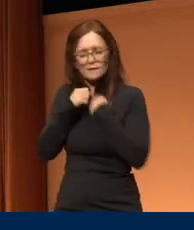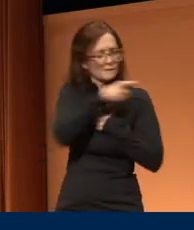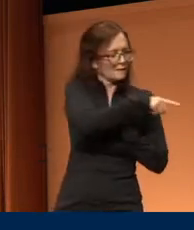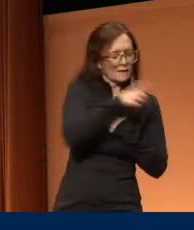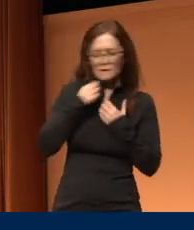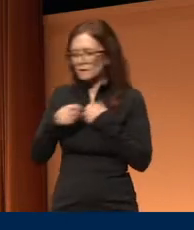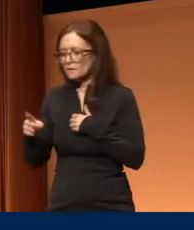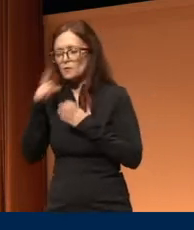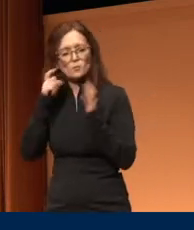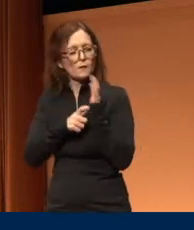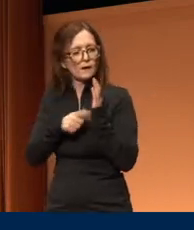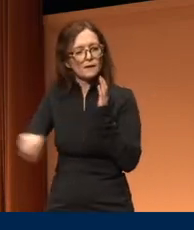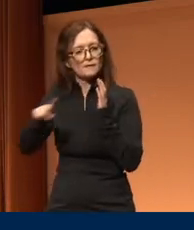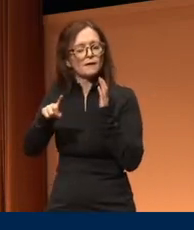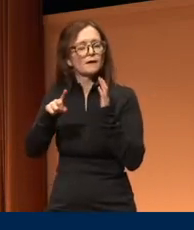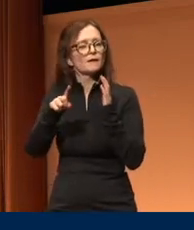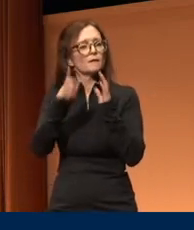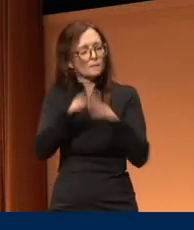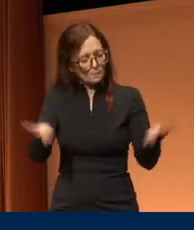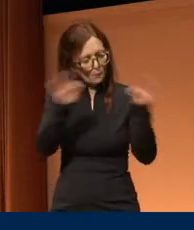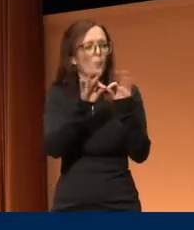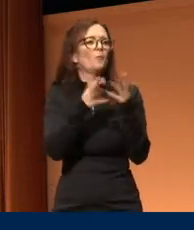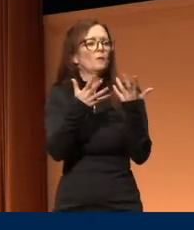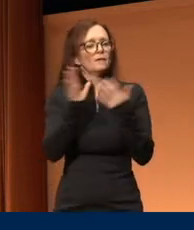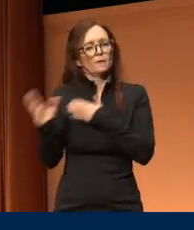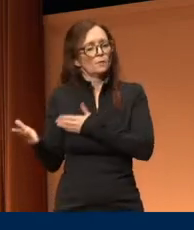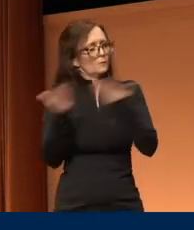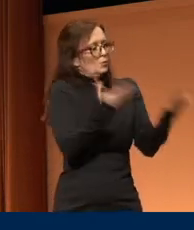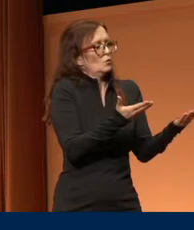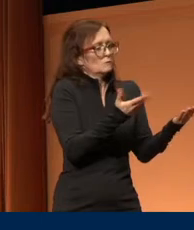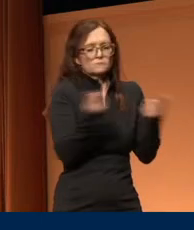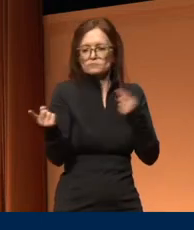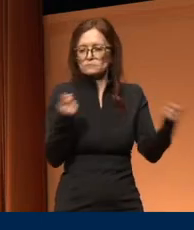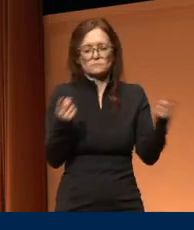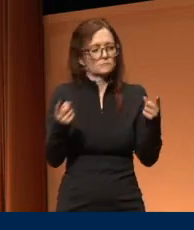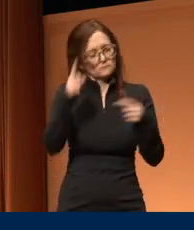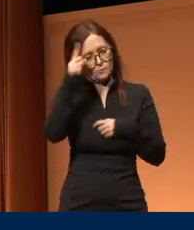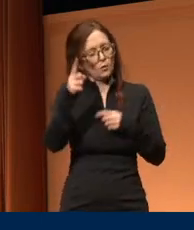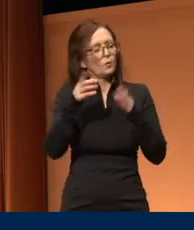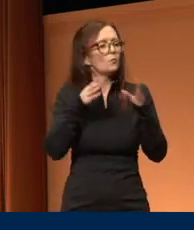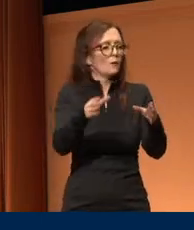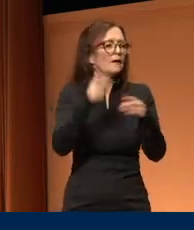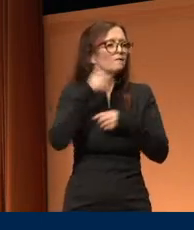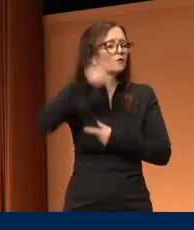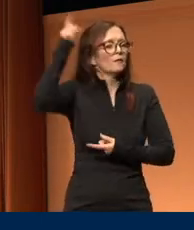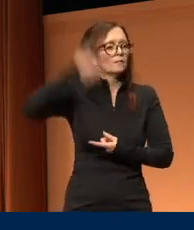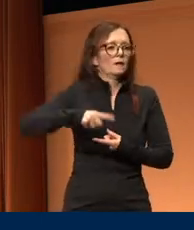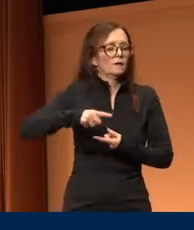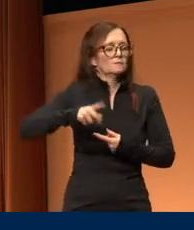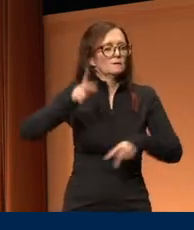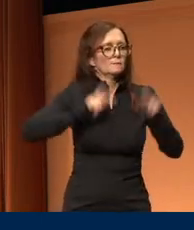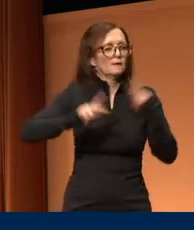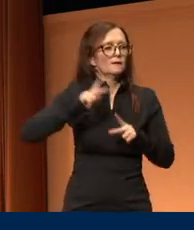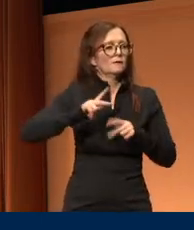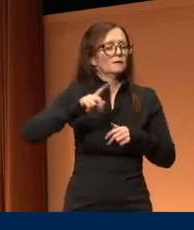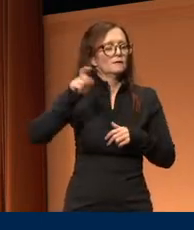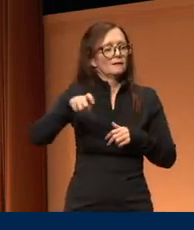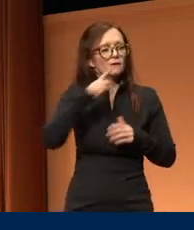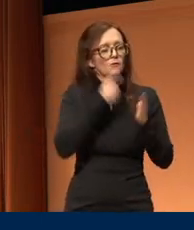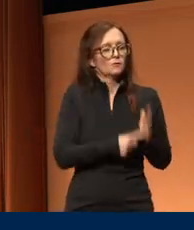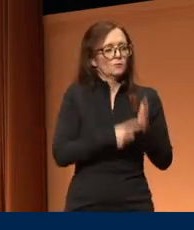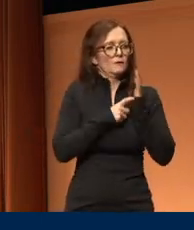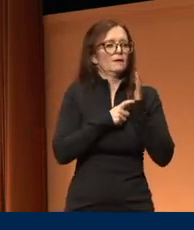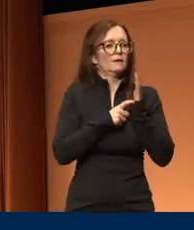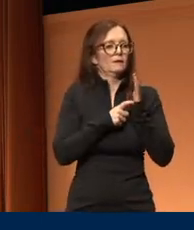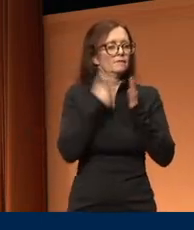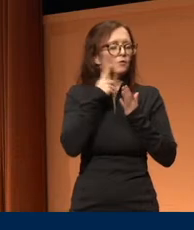they recognized the validity of their proposal, which was indeed a smart way to minimize the likelihood that people would need to require assisted dying